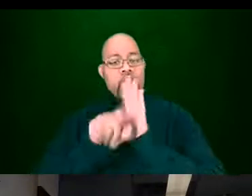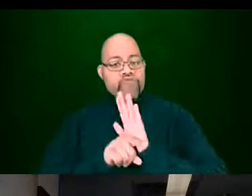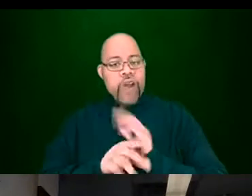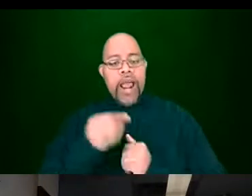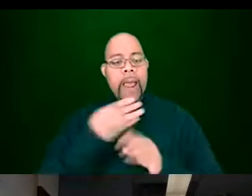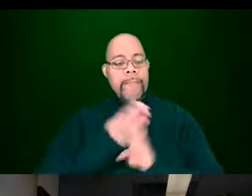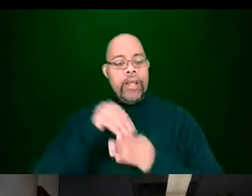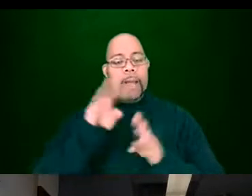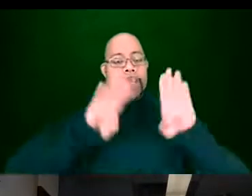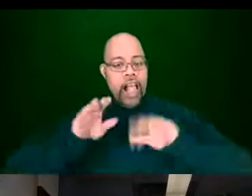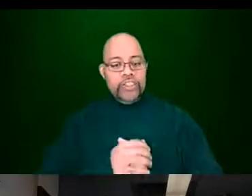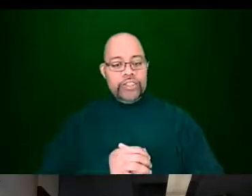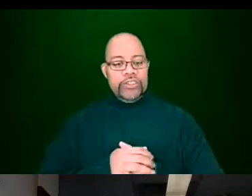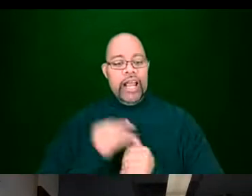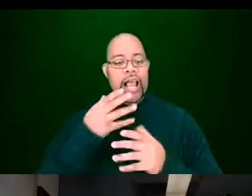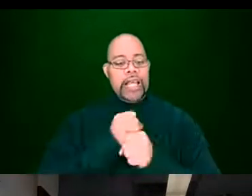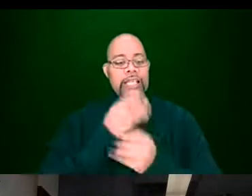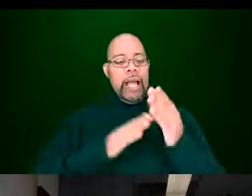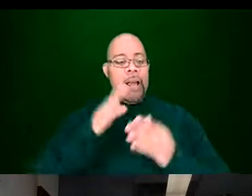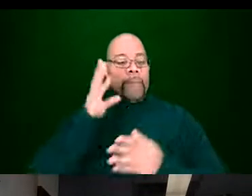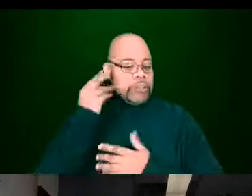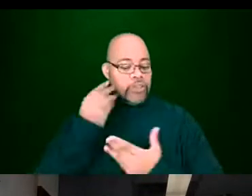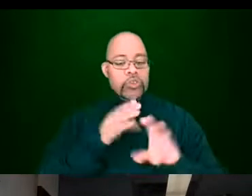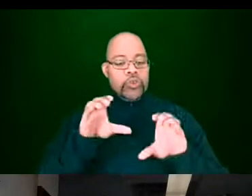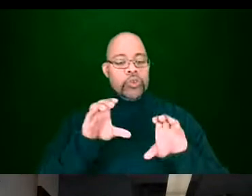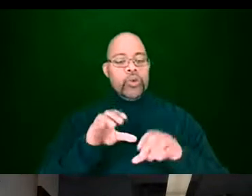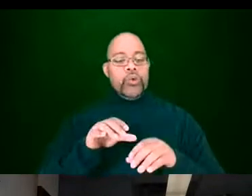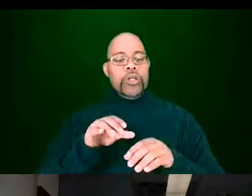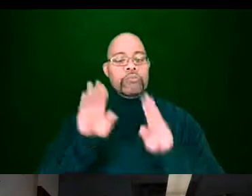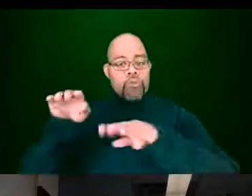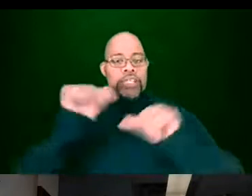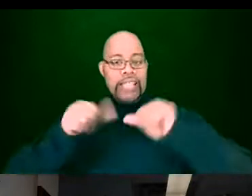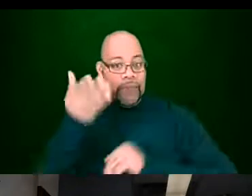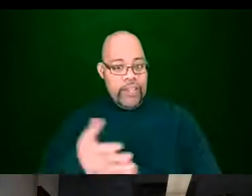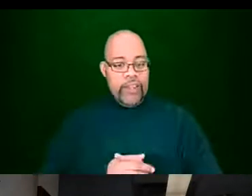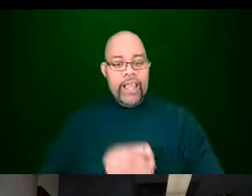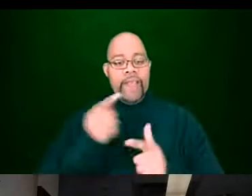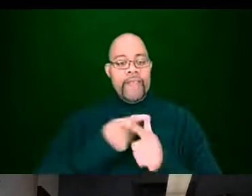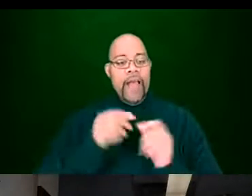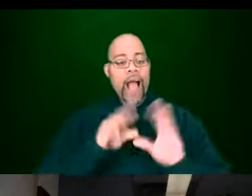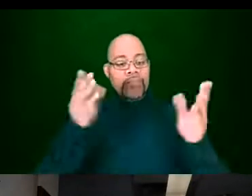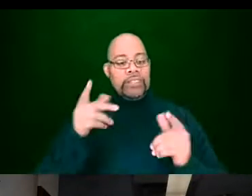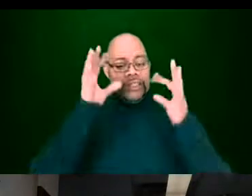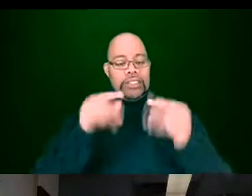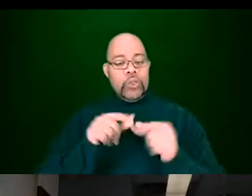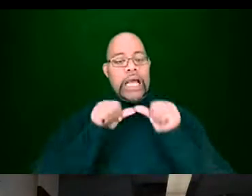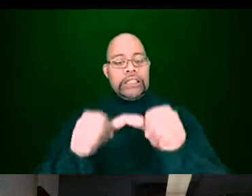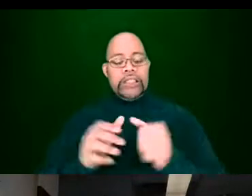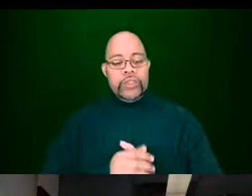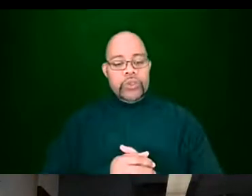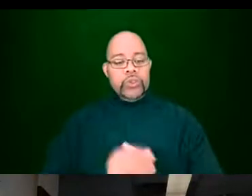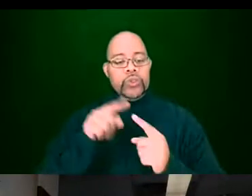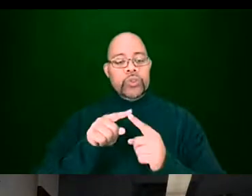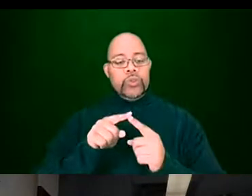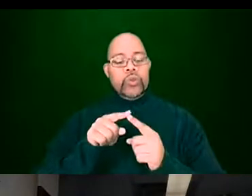major in biology, and I got some experience doing marine science there. And then obviously decided to continue on into